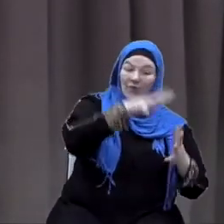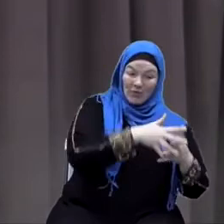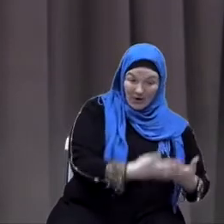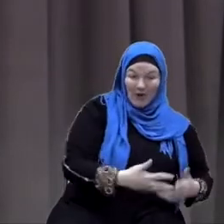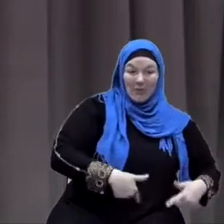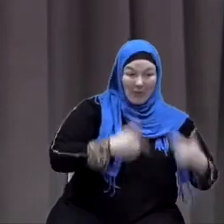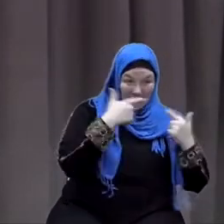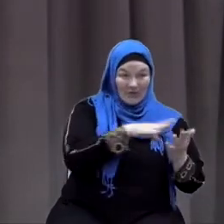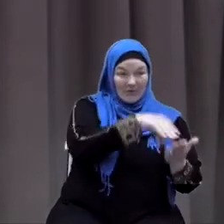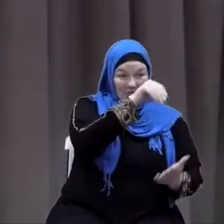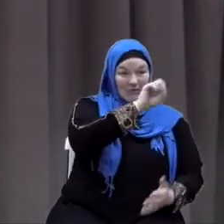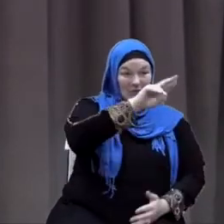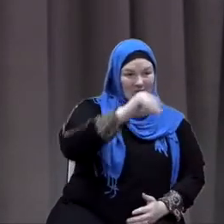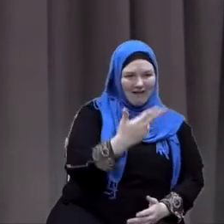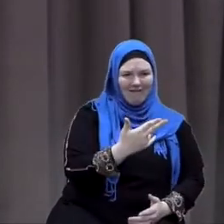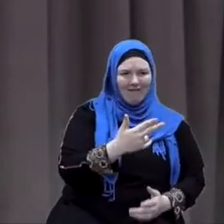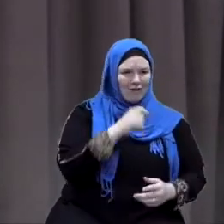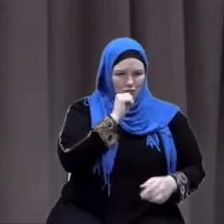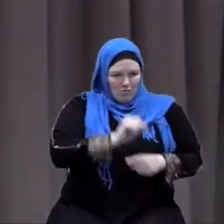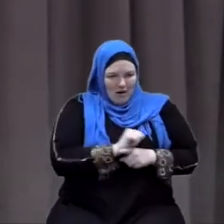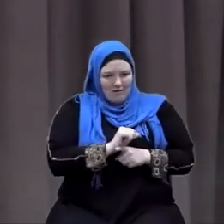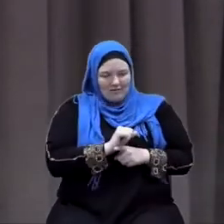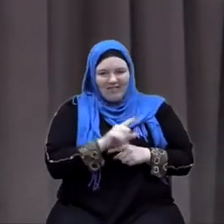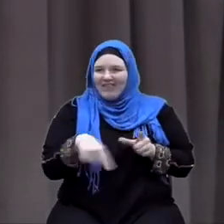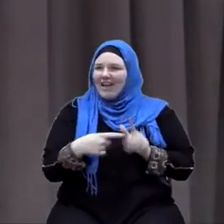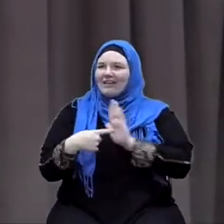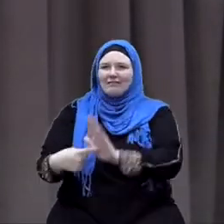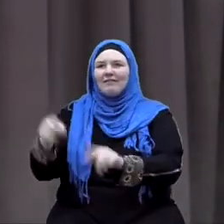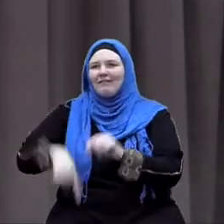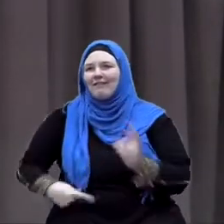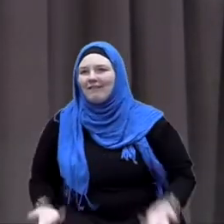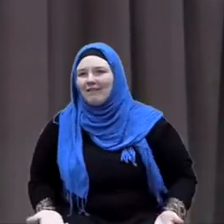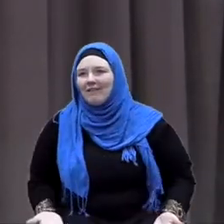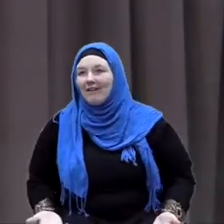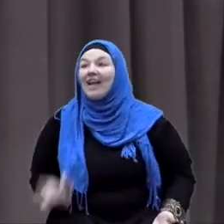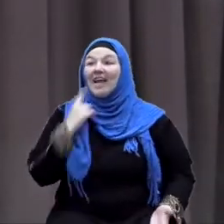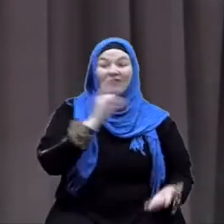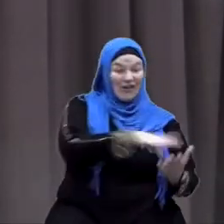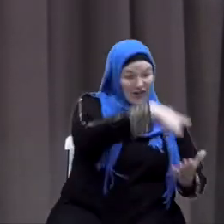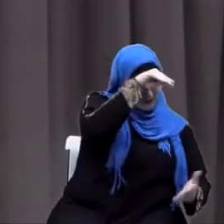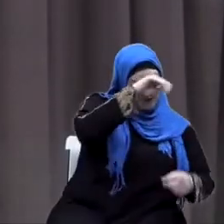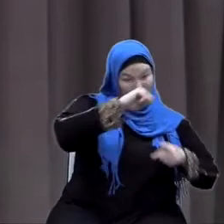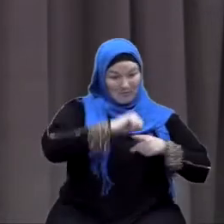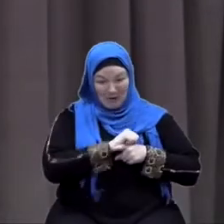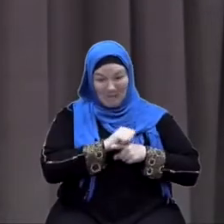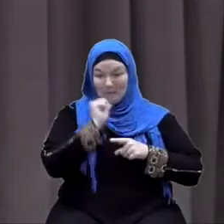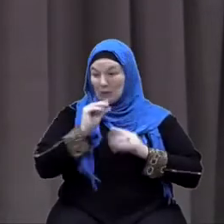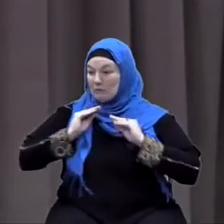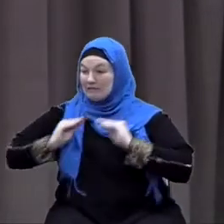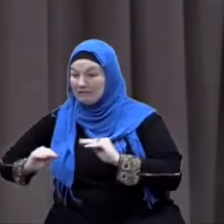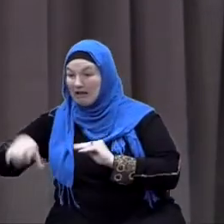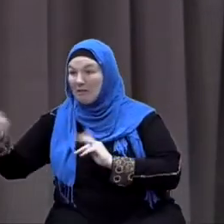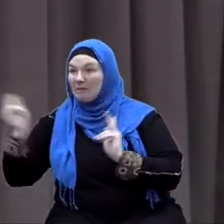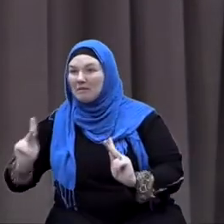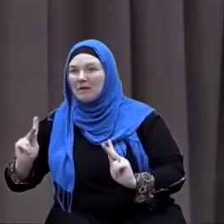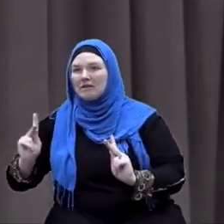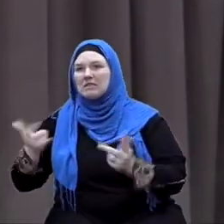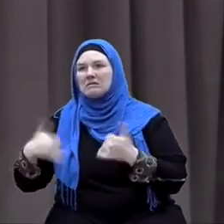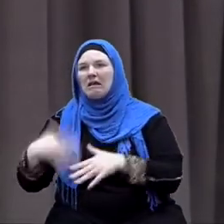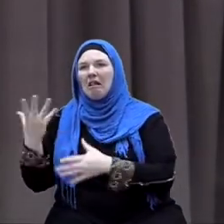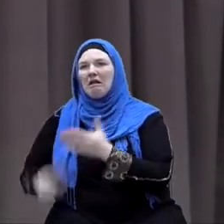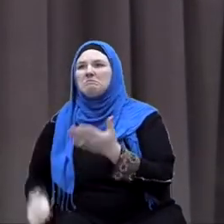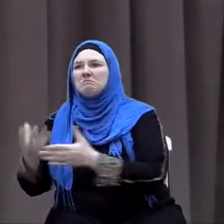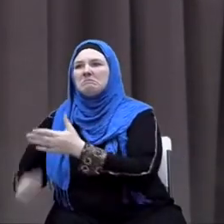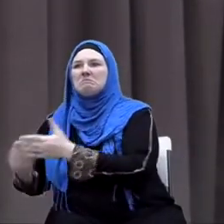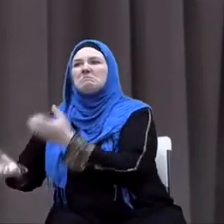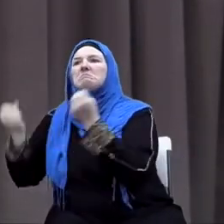it, there's no role model. And if we learn it and practice it but do not teach others, there is still a lot